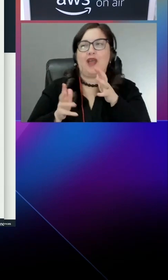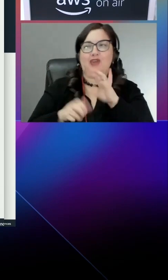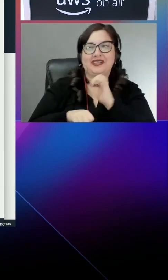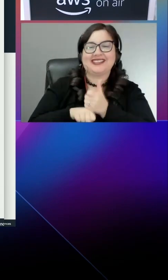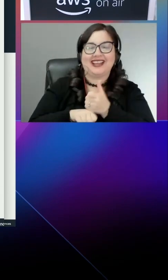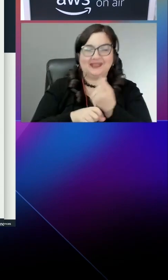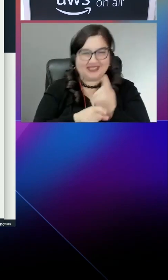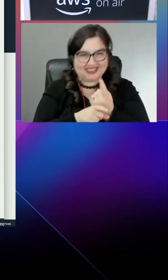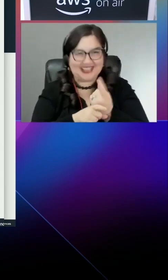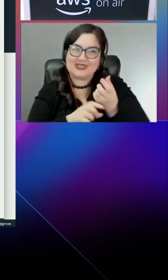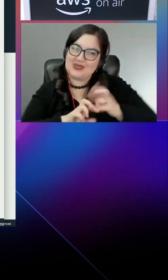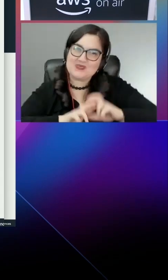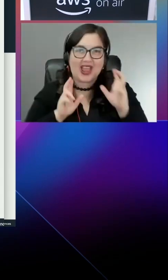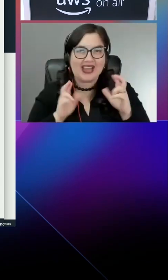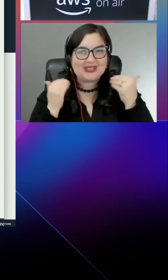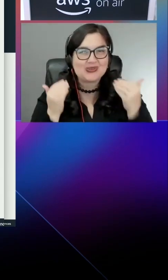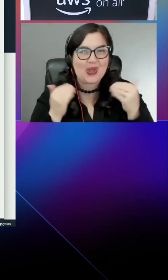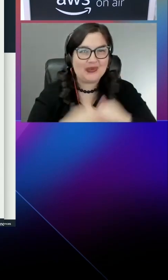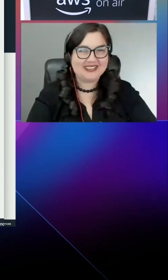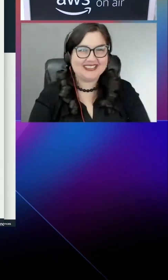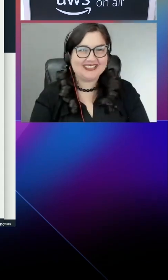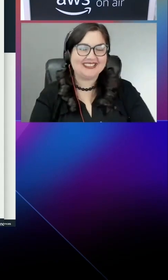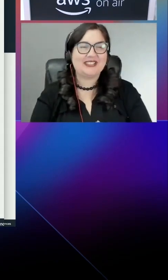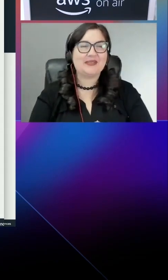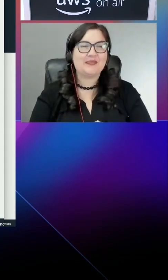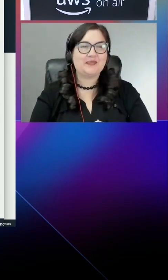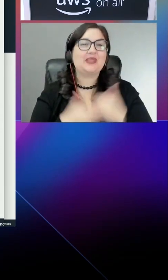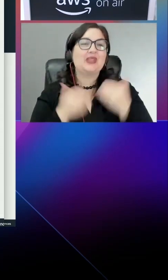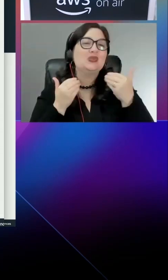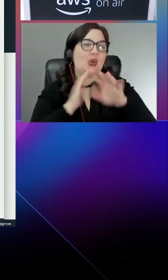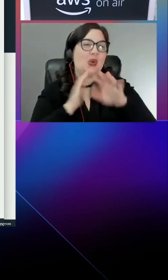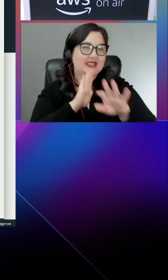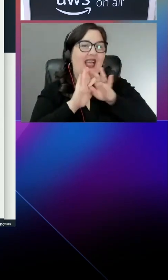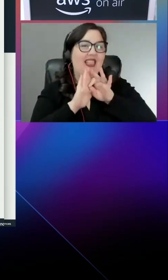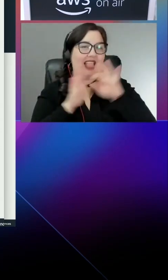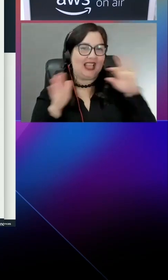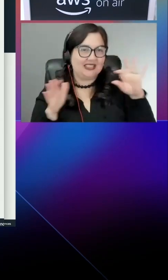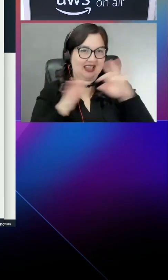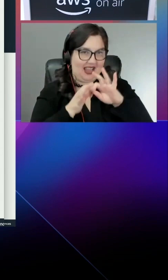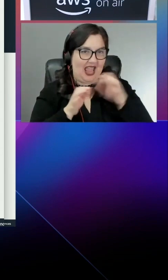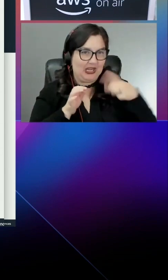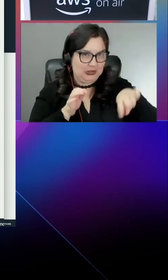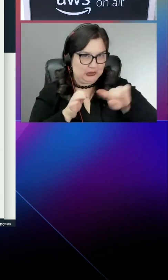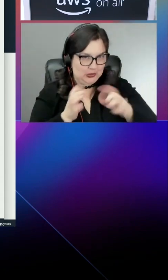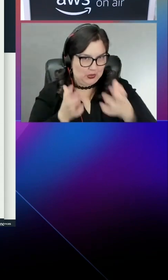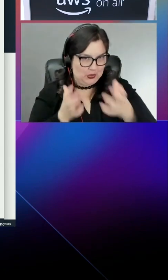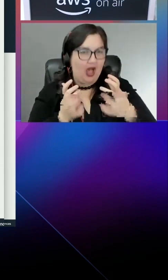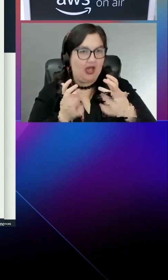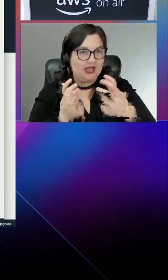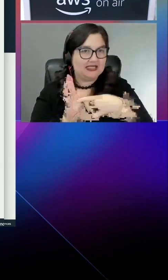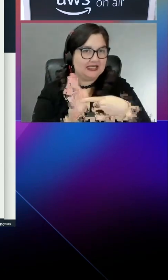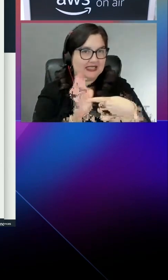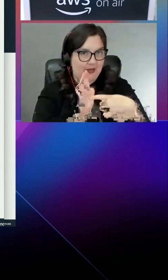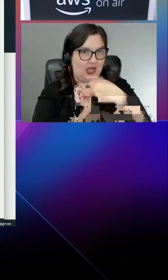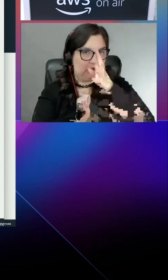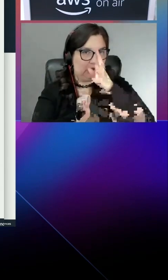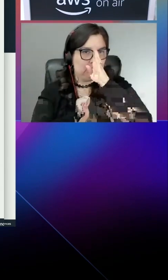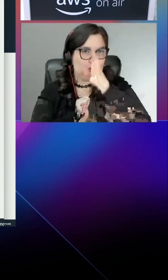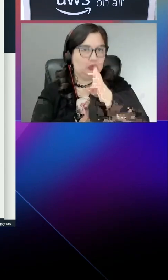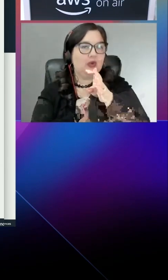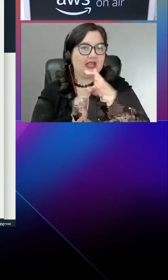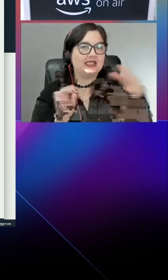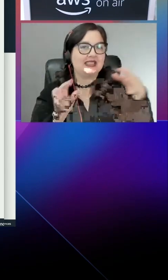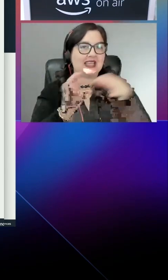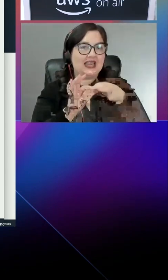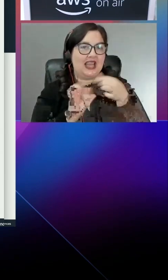to go. But basically, you select the connection you want, and then there we have our demo Direct Connect Gateway. And then under